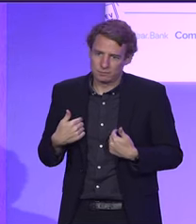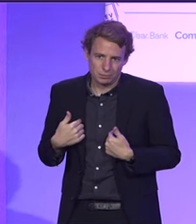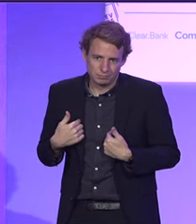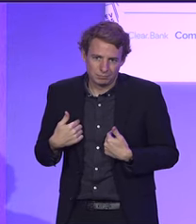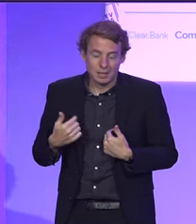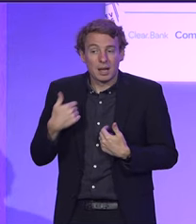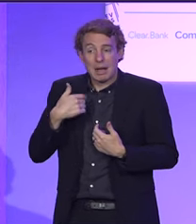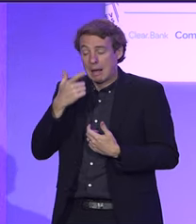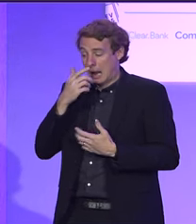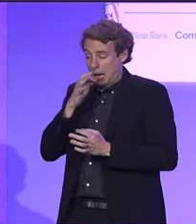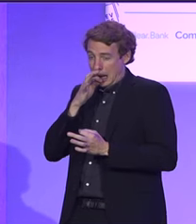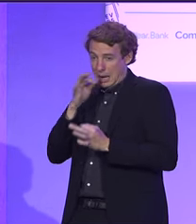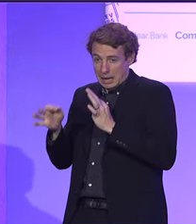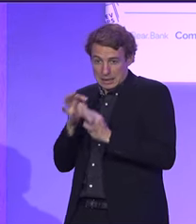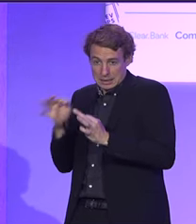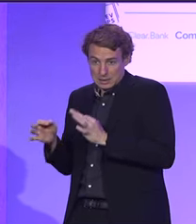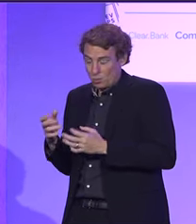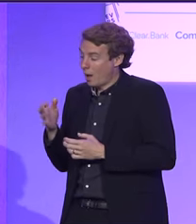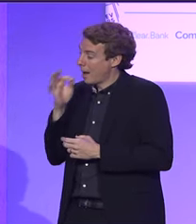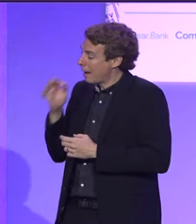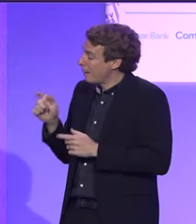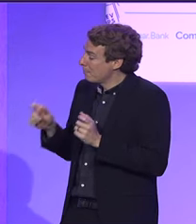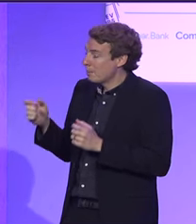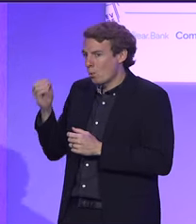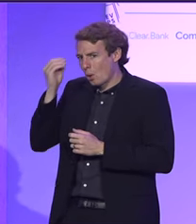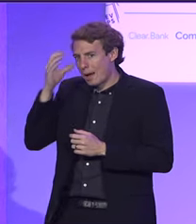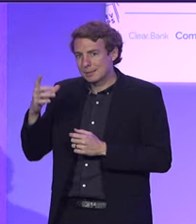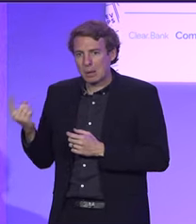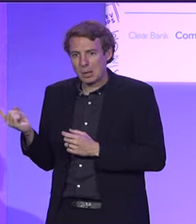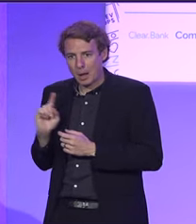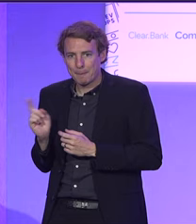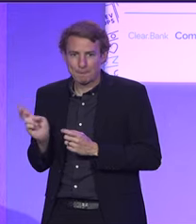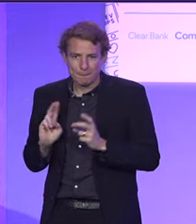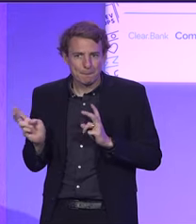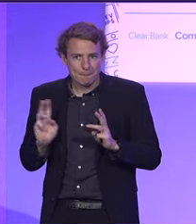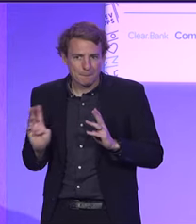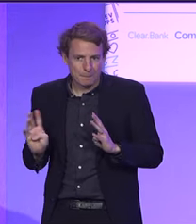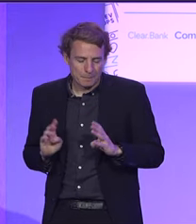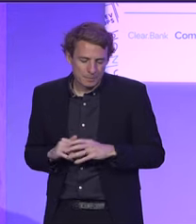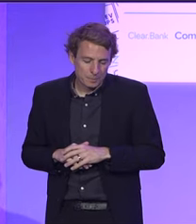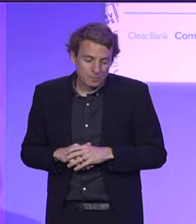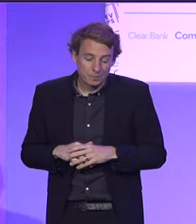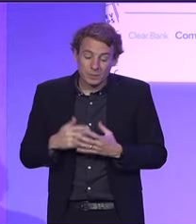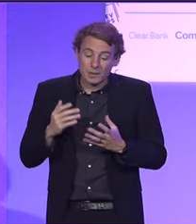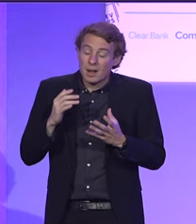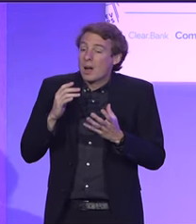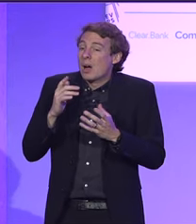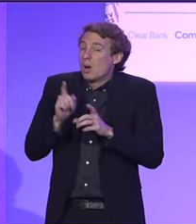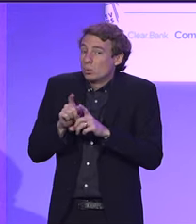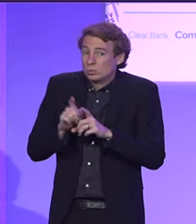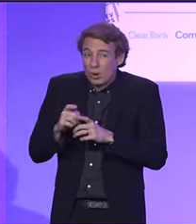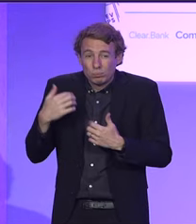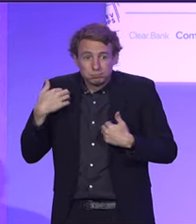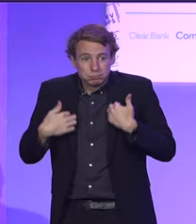invite the experts to share the stage with me. You also might find that because you're interested in this problem space, you start to give your